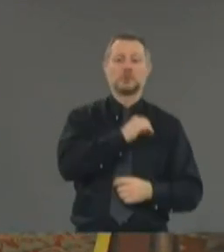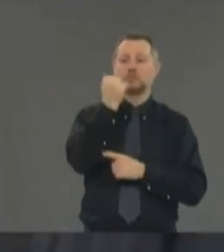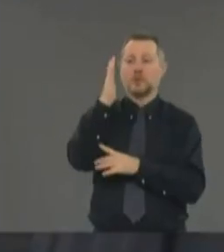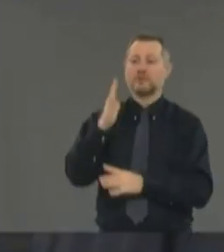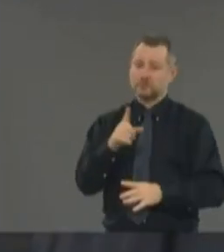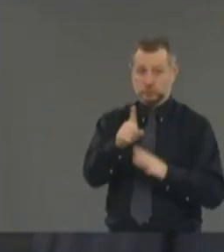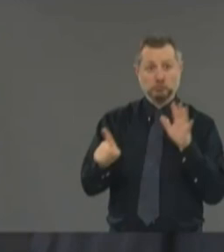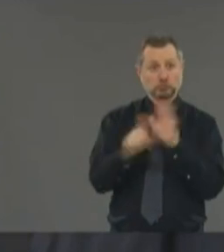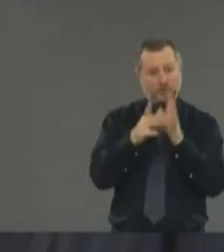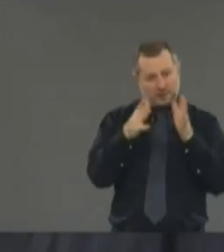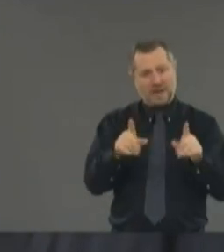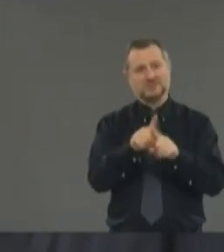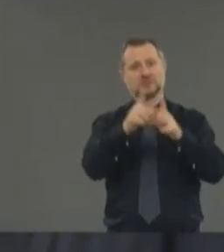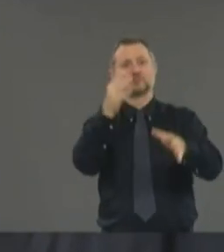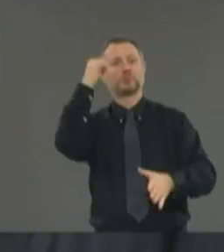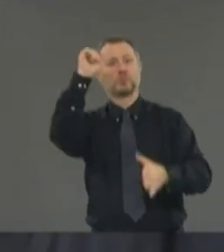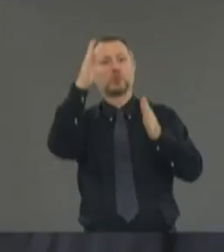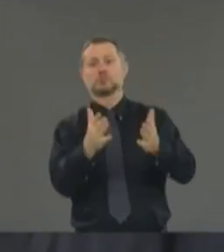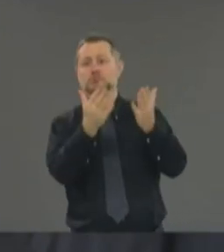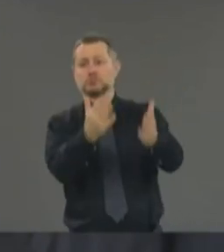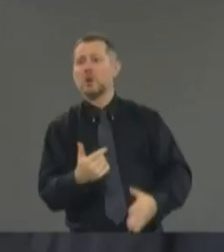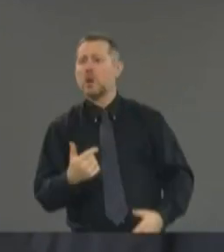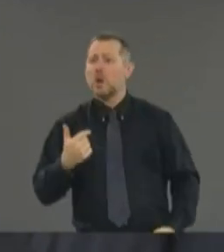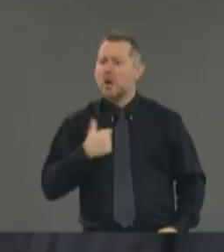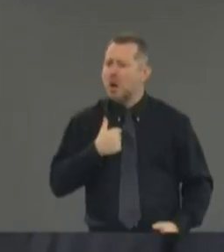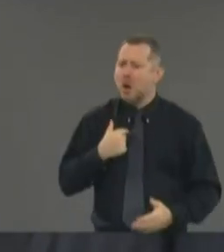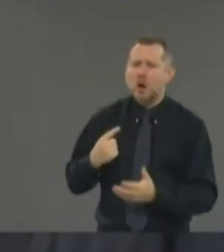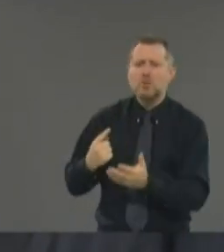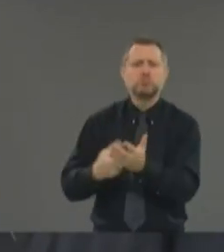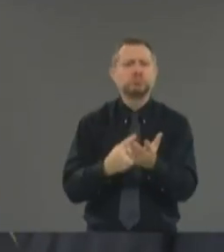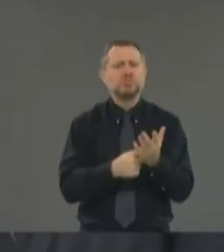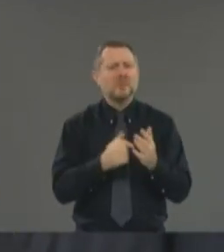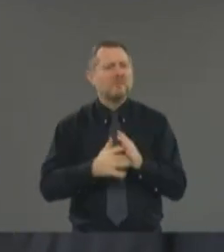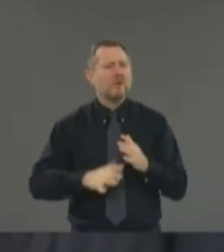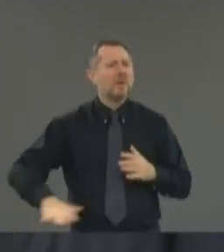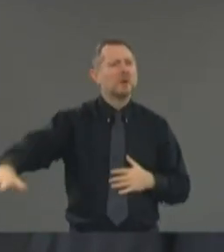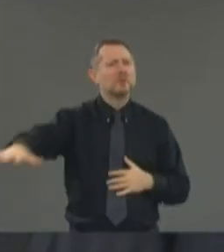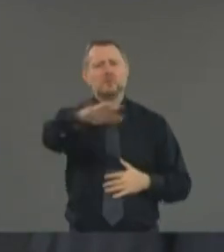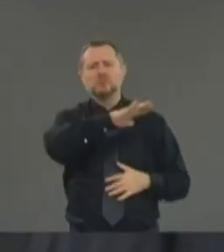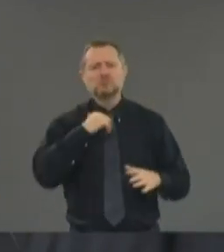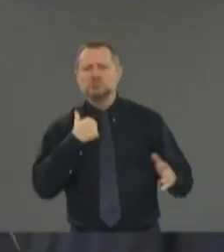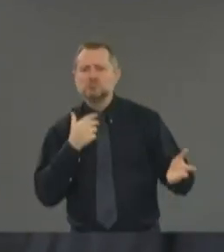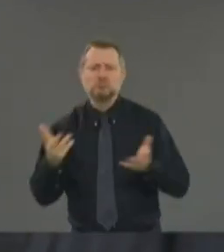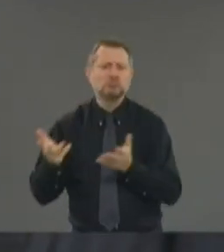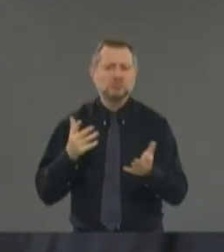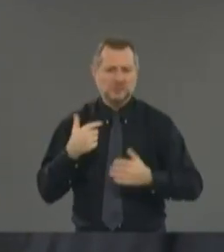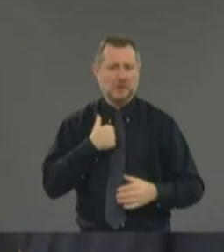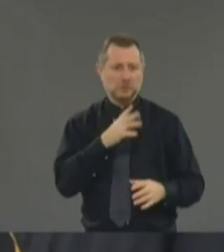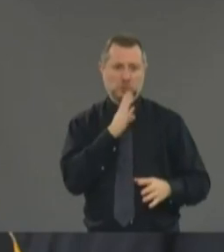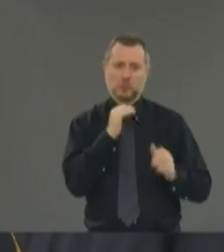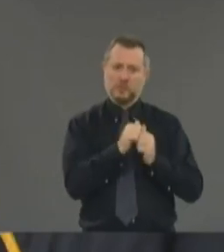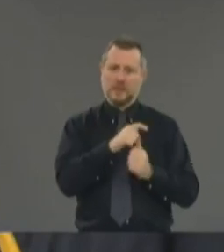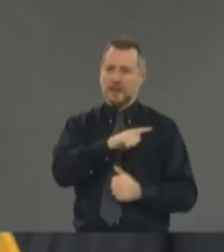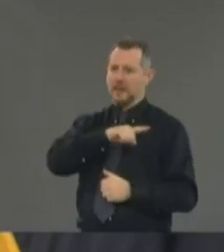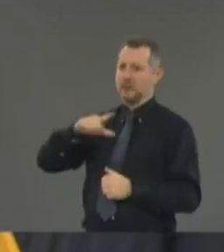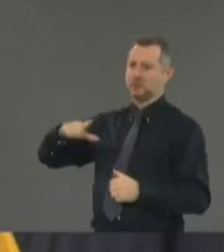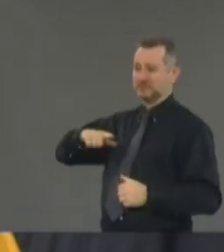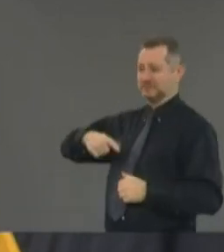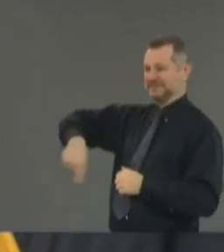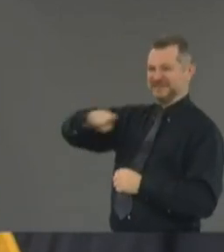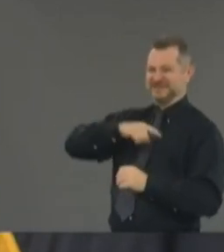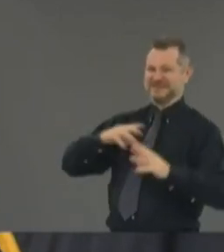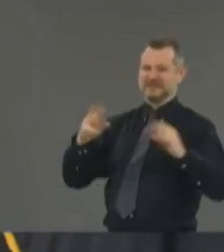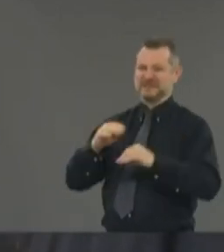well, I'm talking to everyone right now. I'm also talking to the legislature about a session that's going to happen on